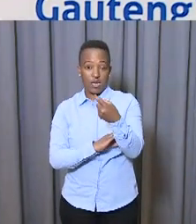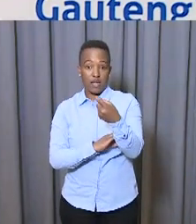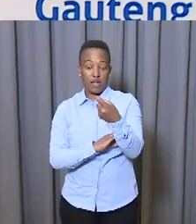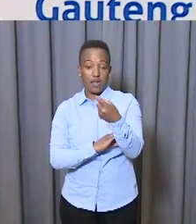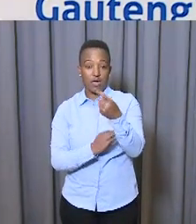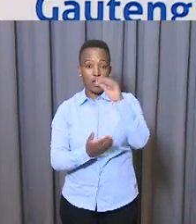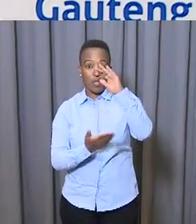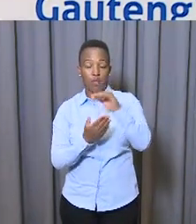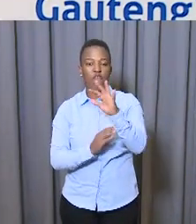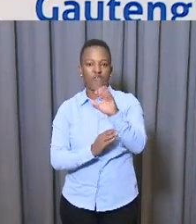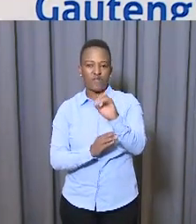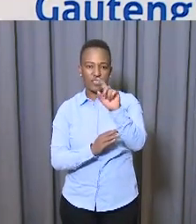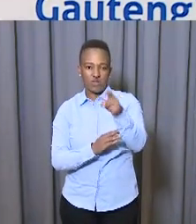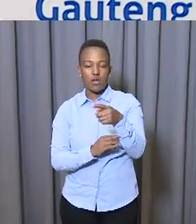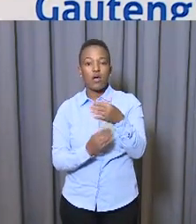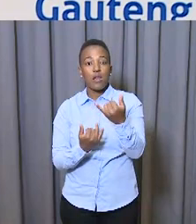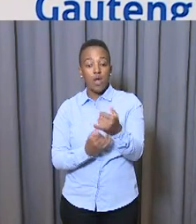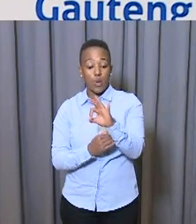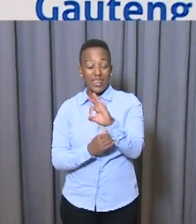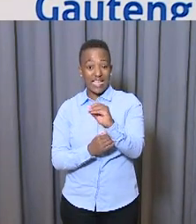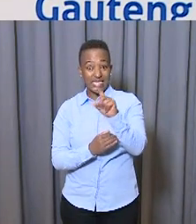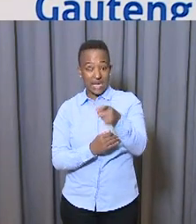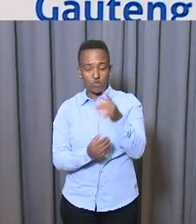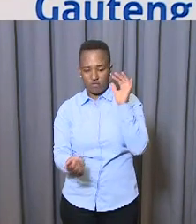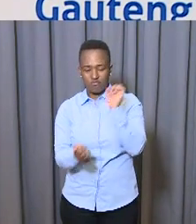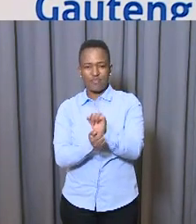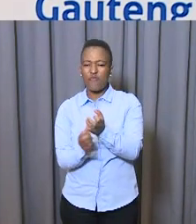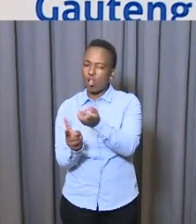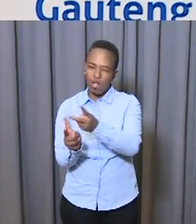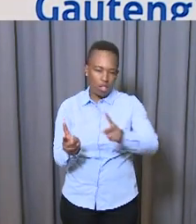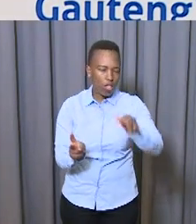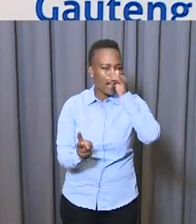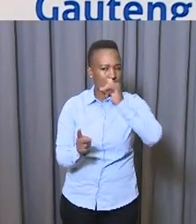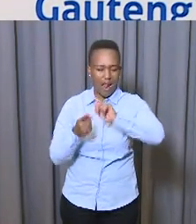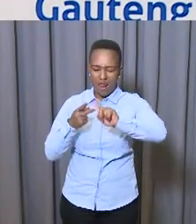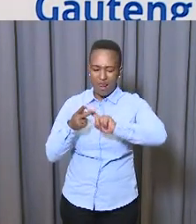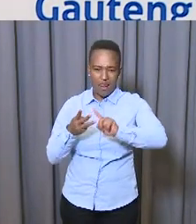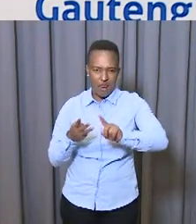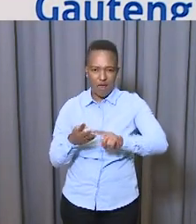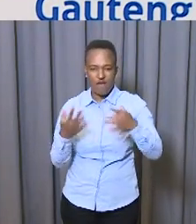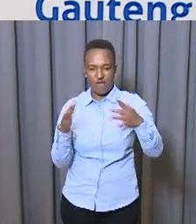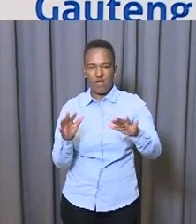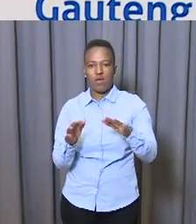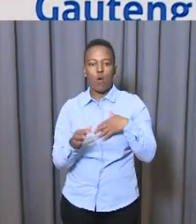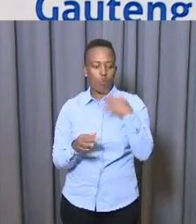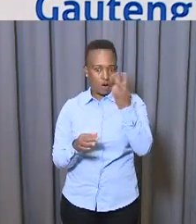number to almost 50,000. So almost 30,000 have been arrested for various crimes, those that were actually